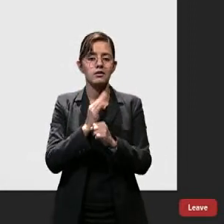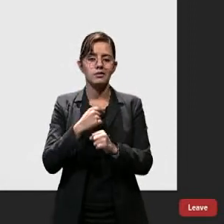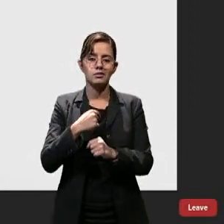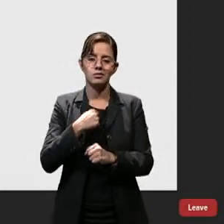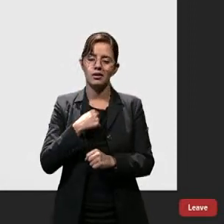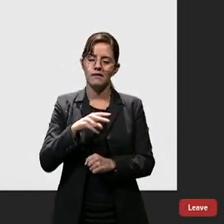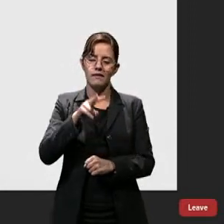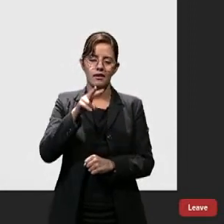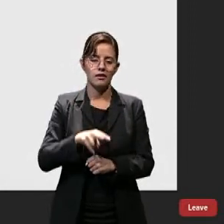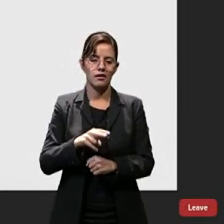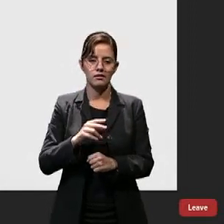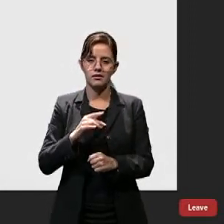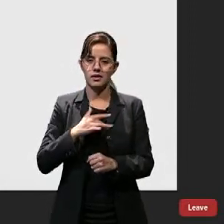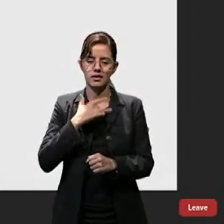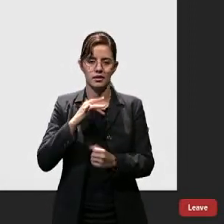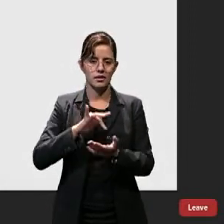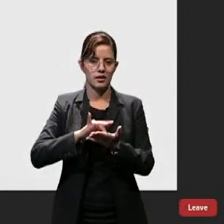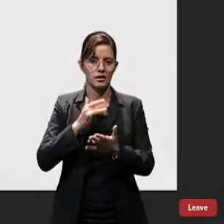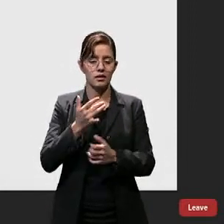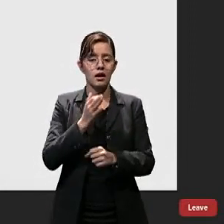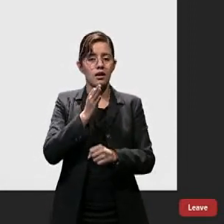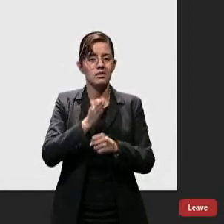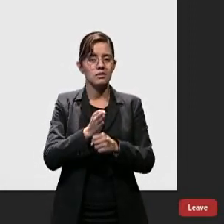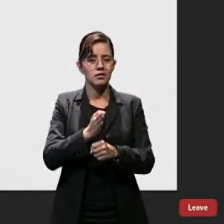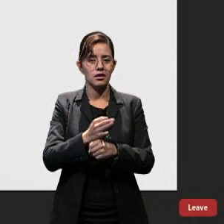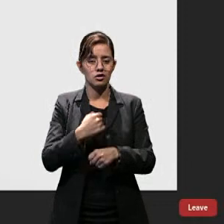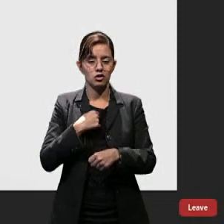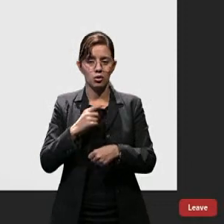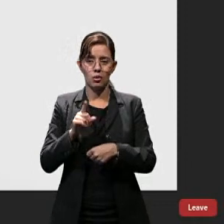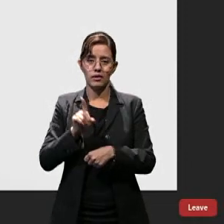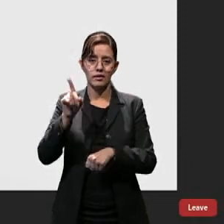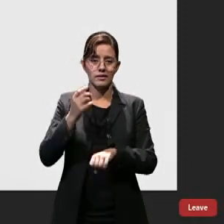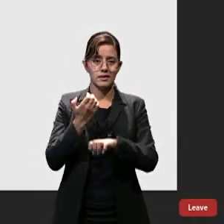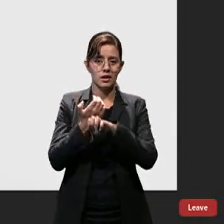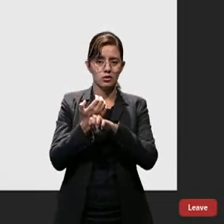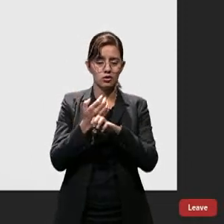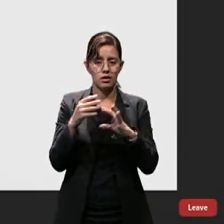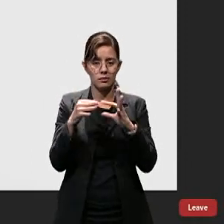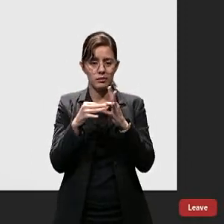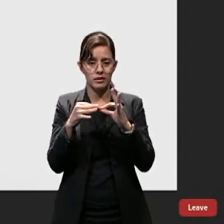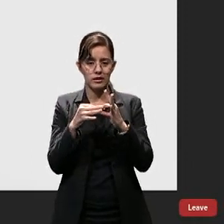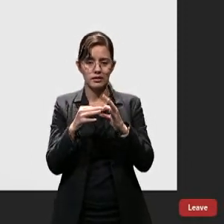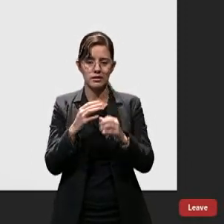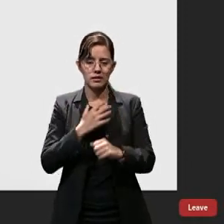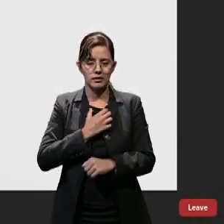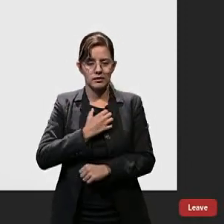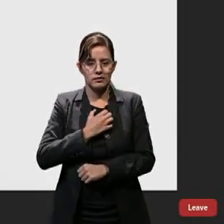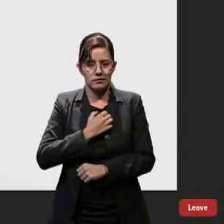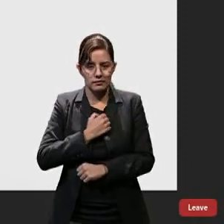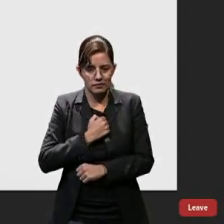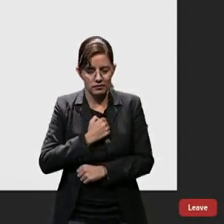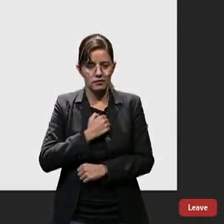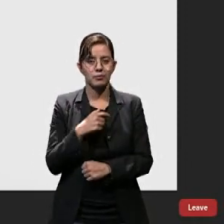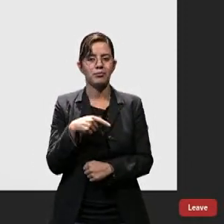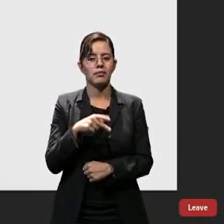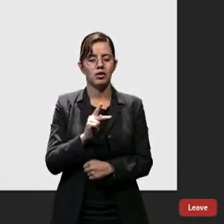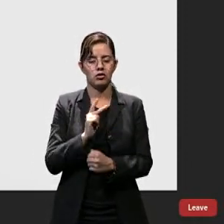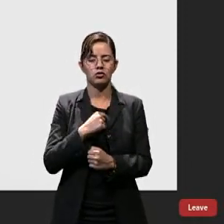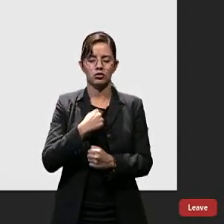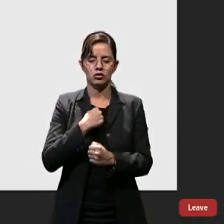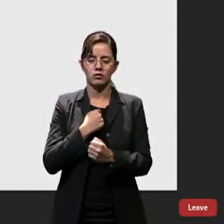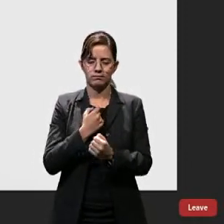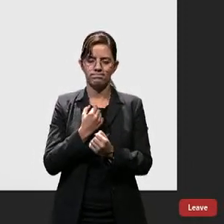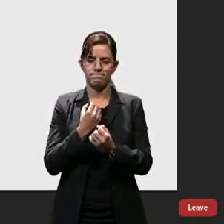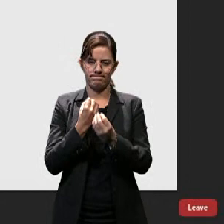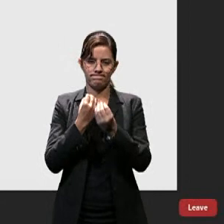are happening in the United States, but I wanted to share with you my perspective on what we're seeing play out in our midterm